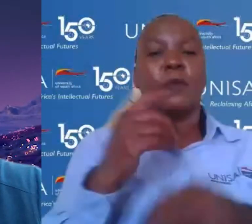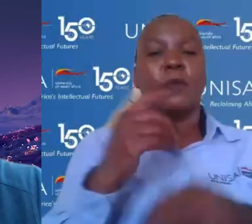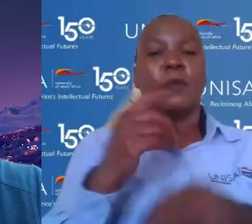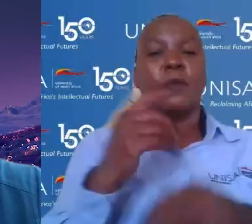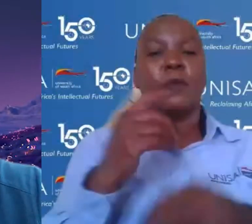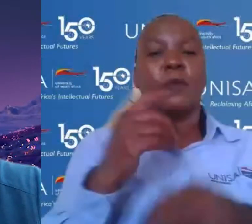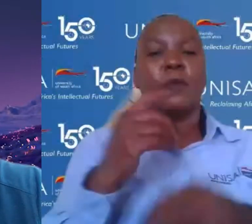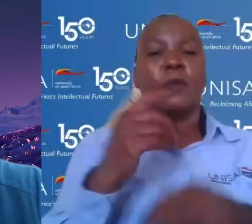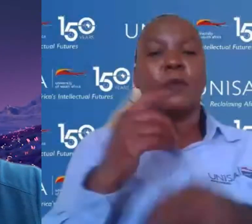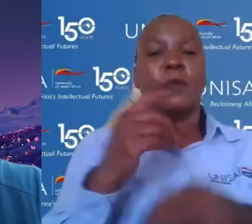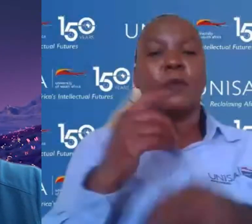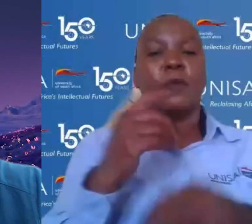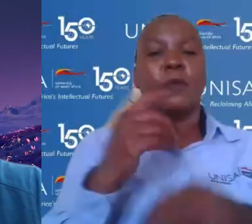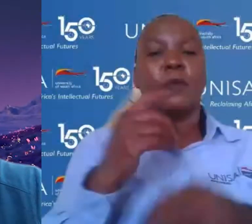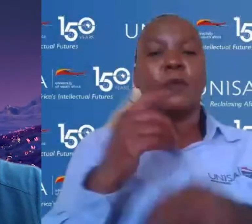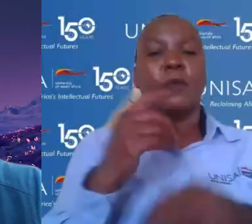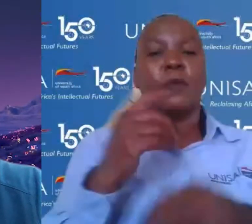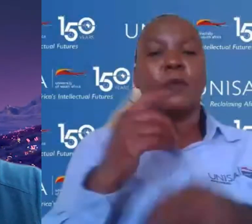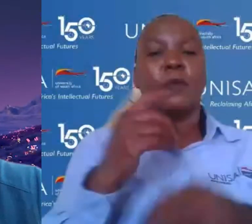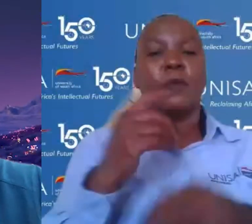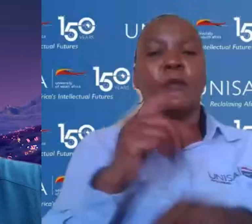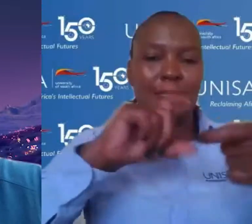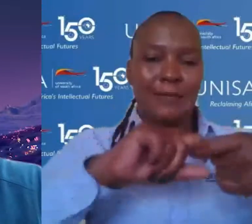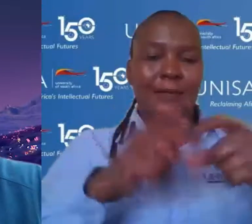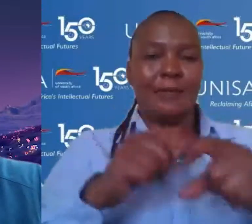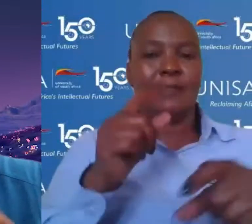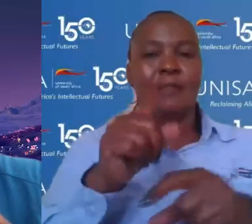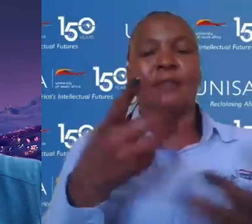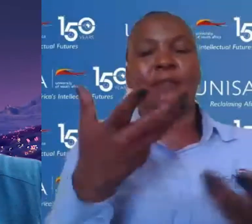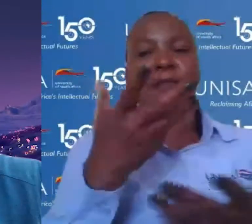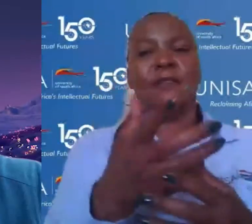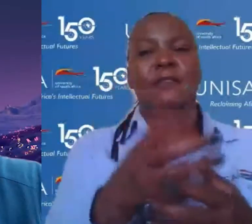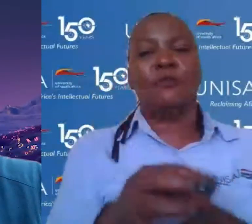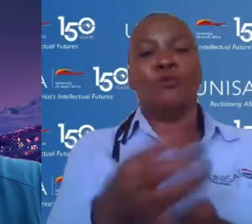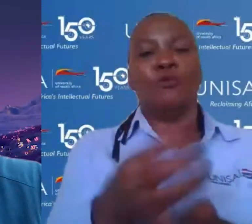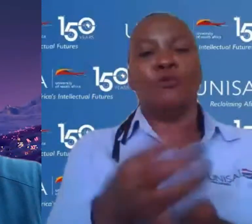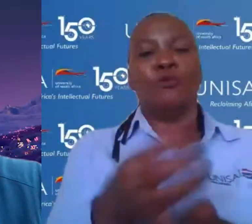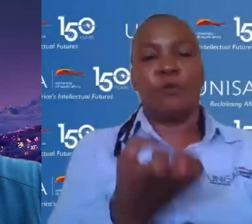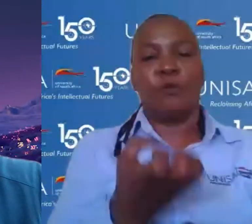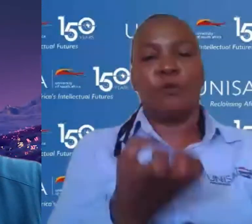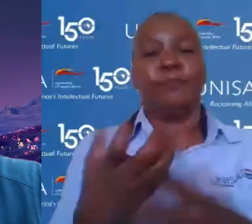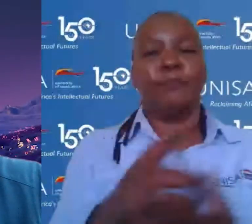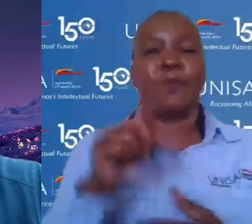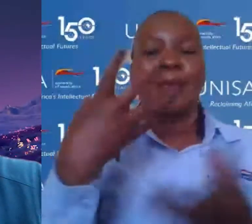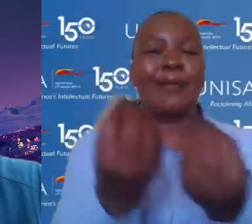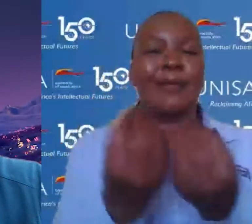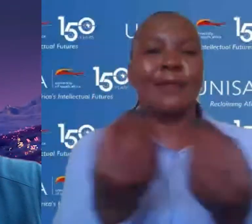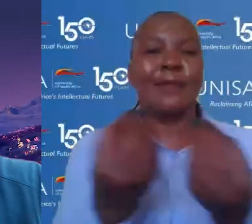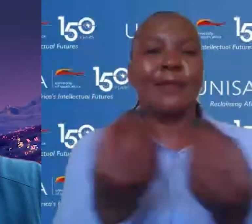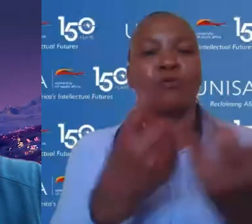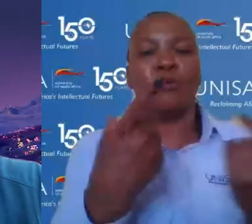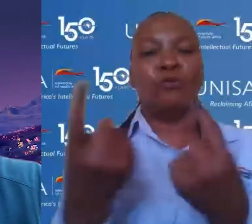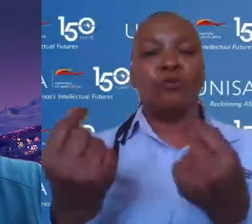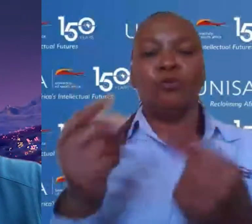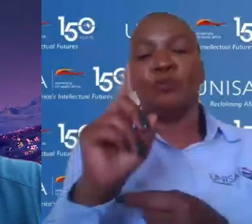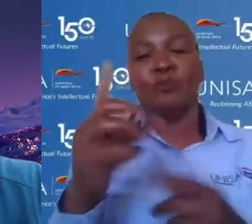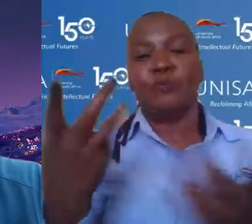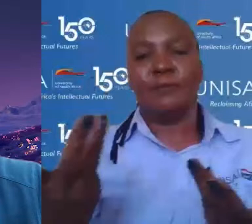the links to the recordings. One of the other things that we do is